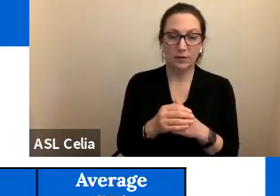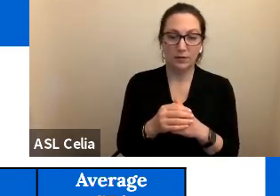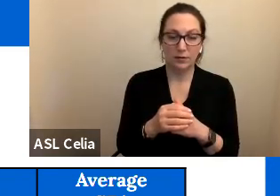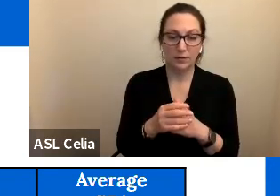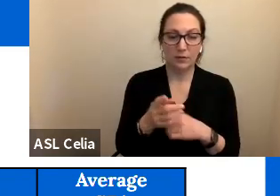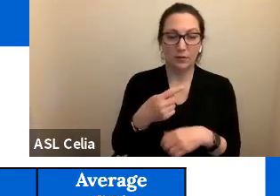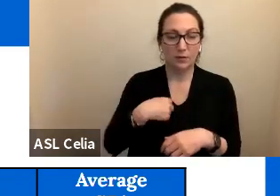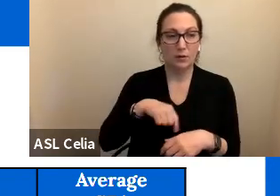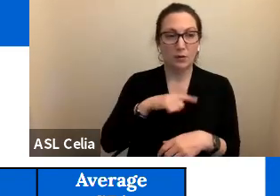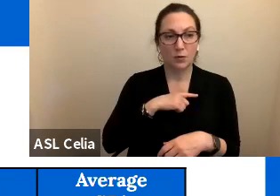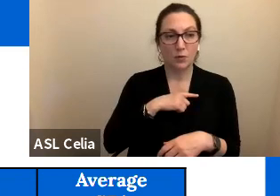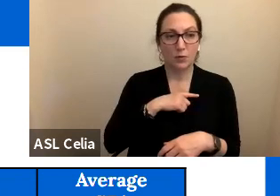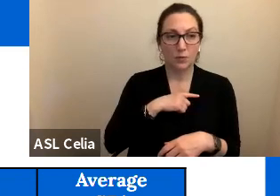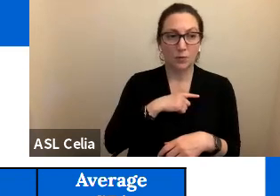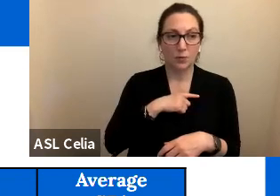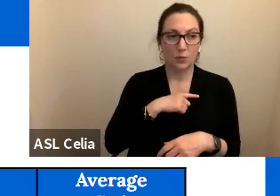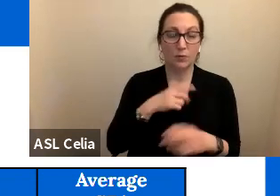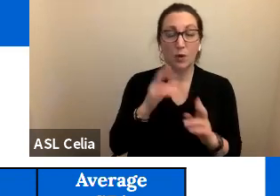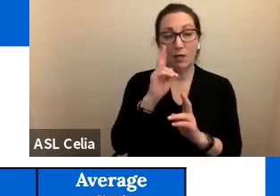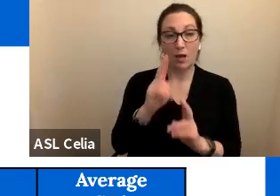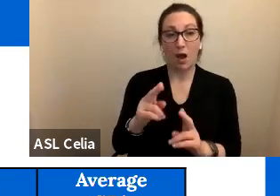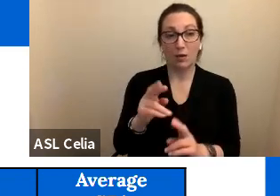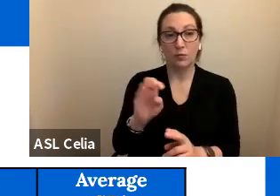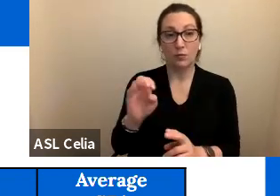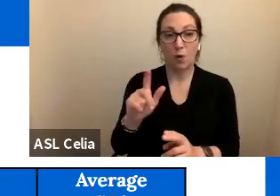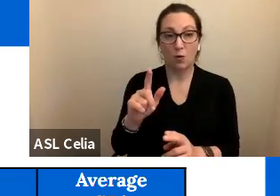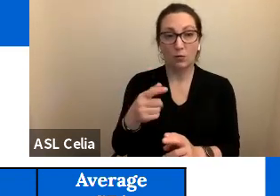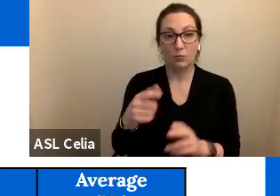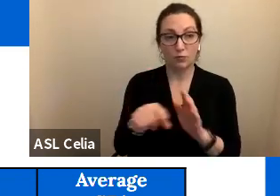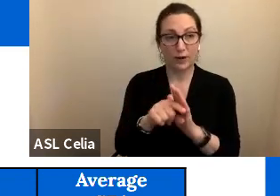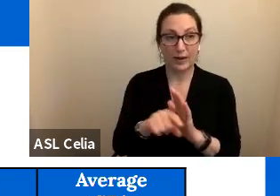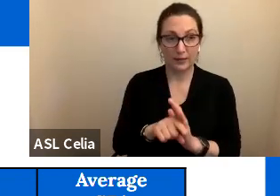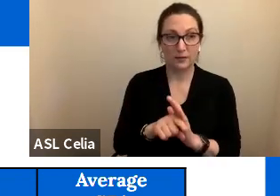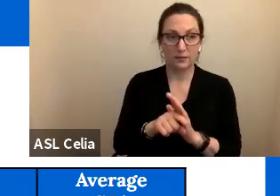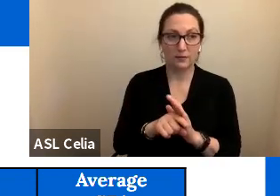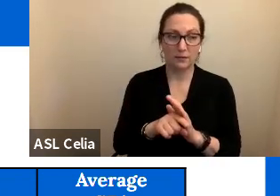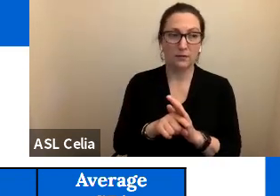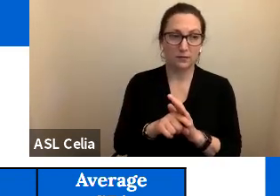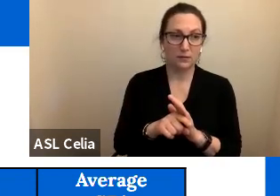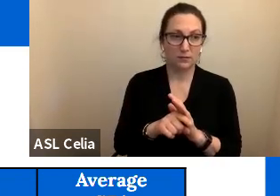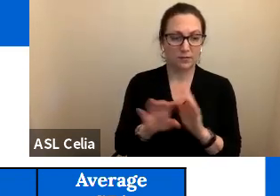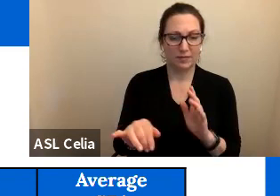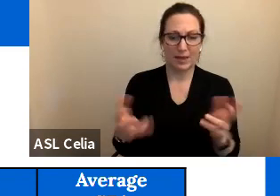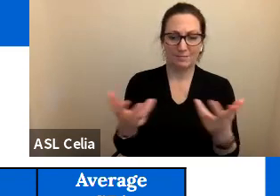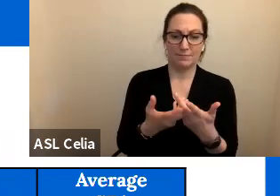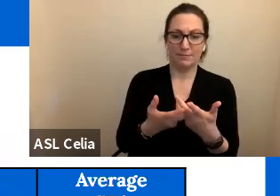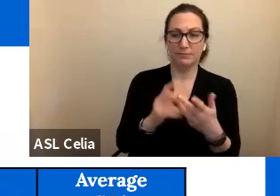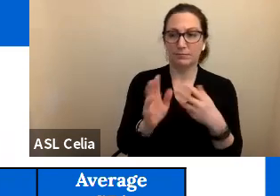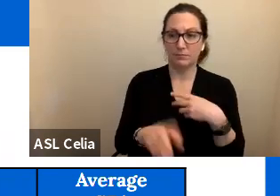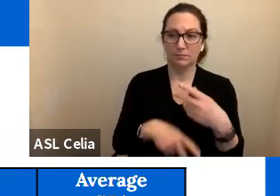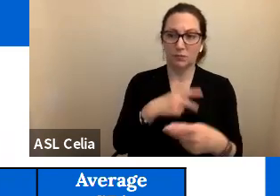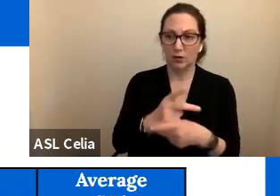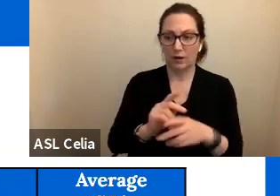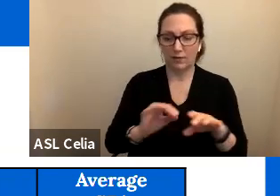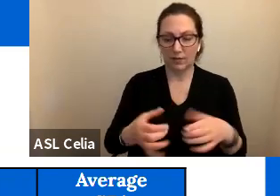certainly these honor roll grades are certainly aligned with classes that we've had, and we absolutely anticipate these students